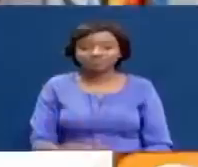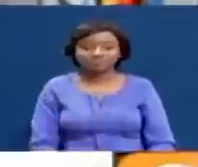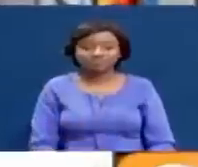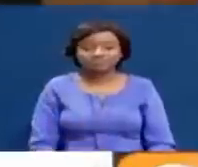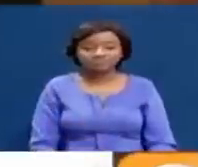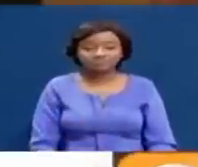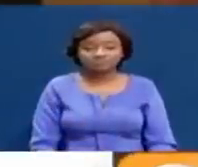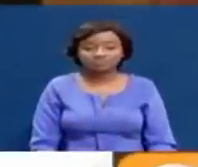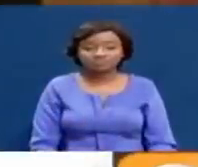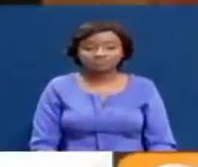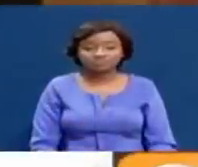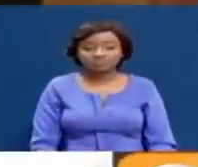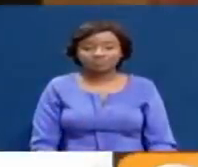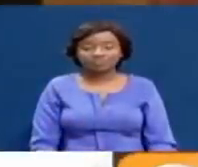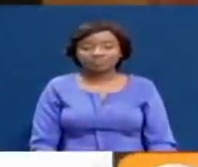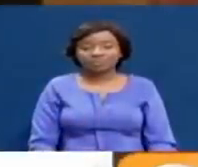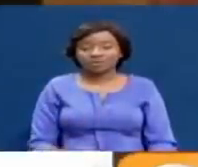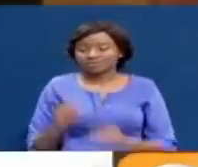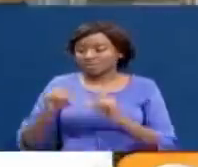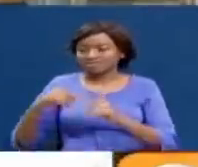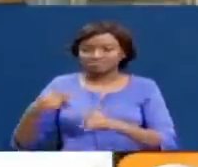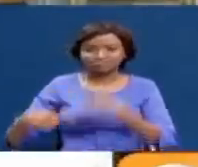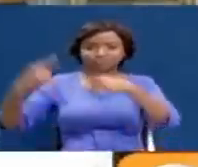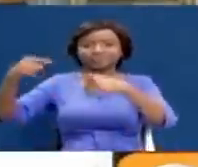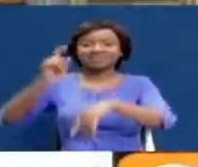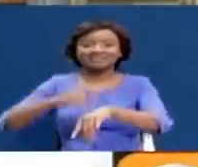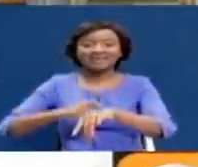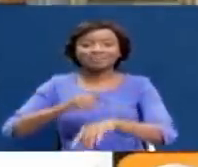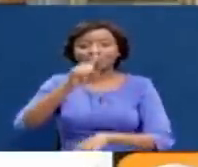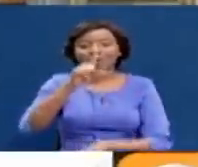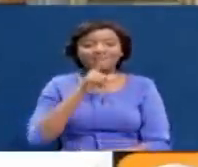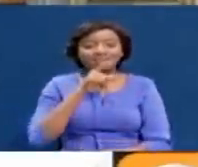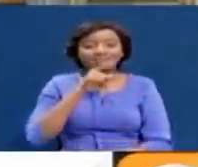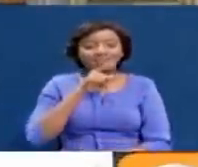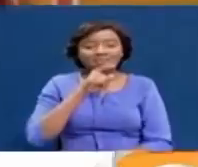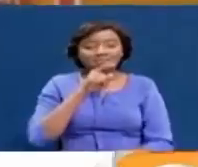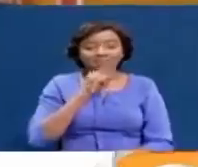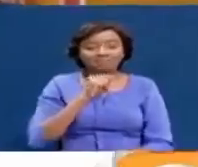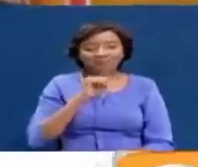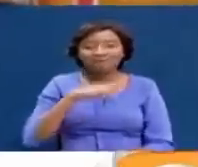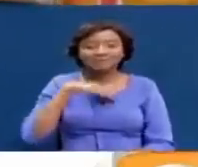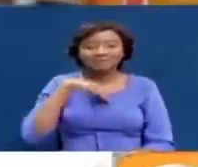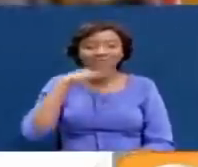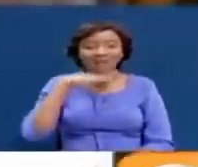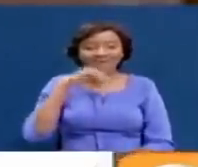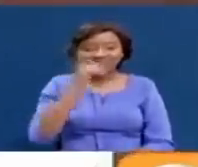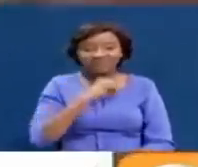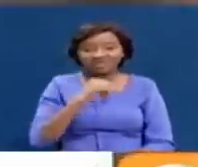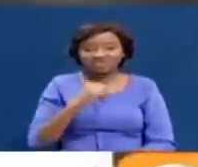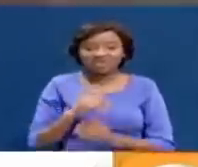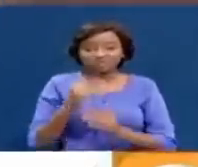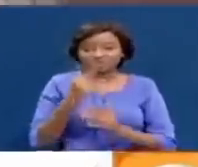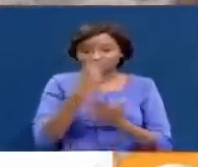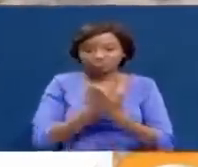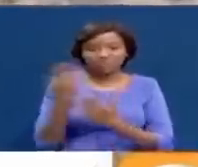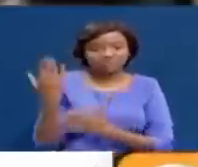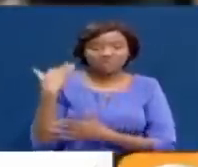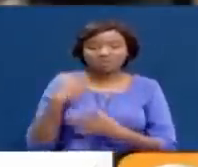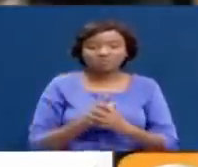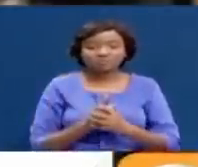entire country. The number of infections spiraled after the death of a well-known herbalist and cleric only 2.5 weeks